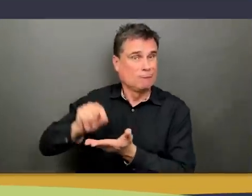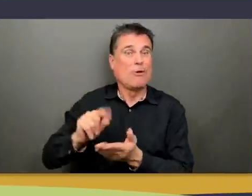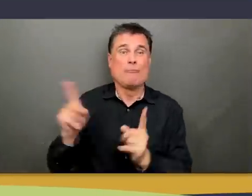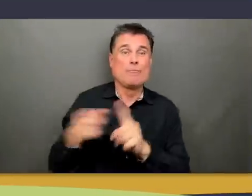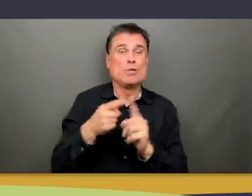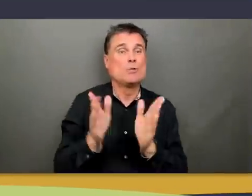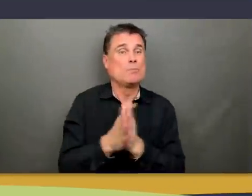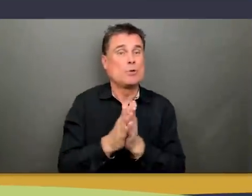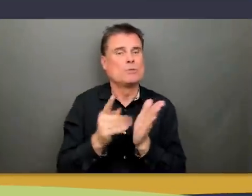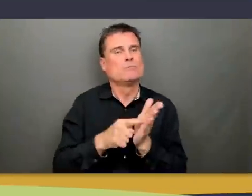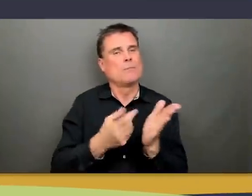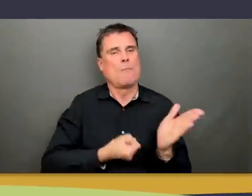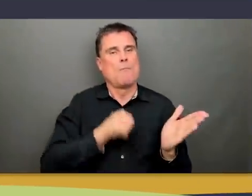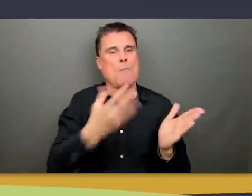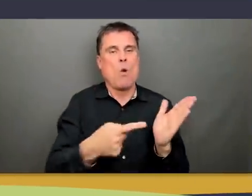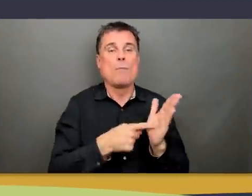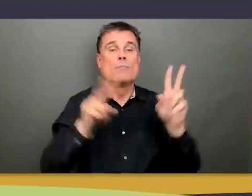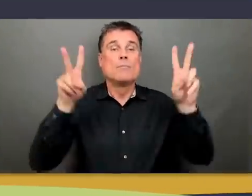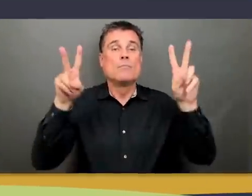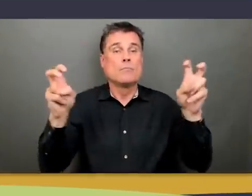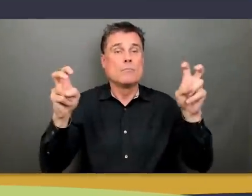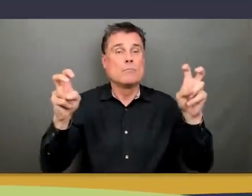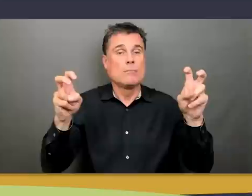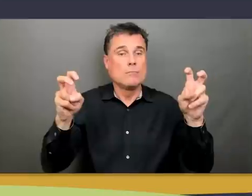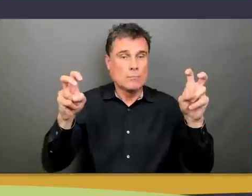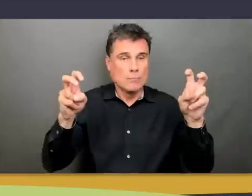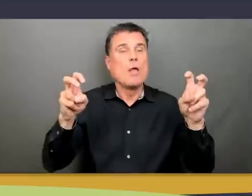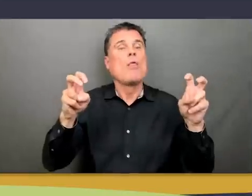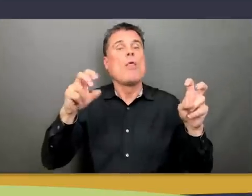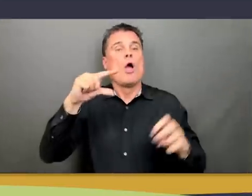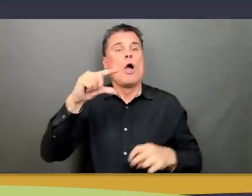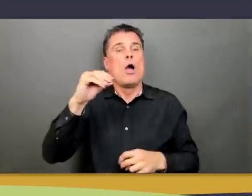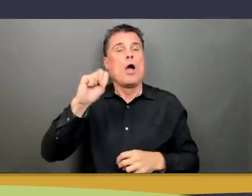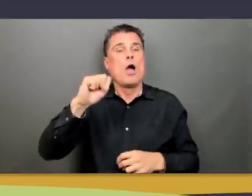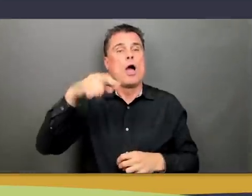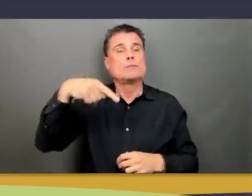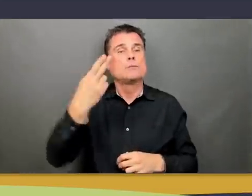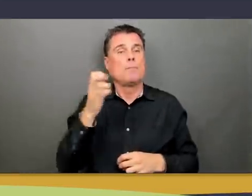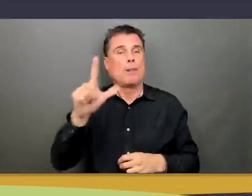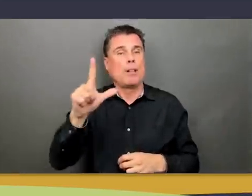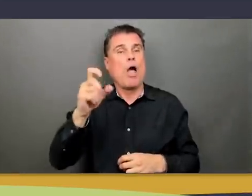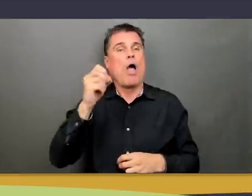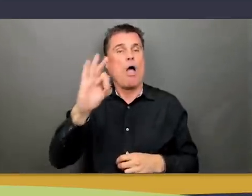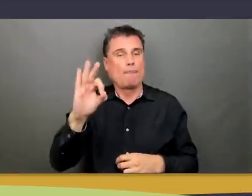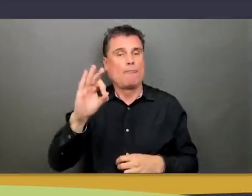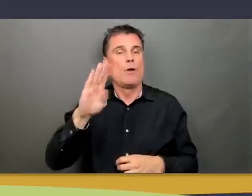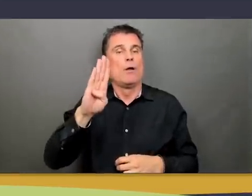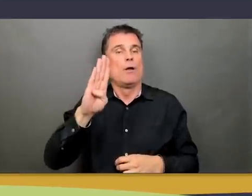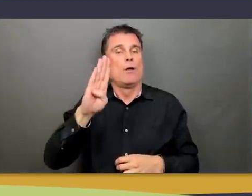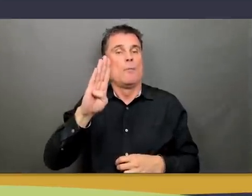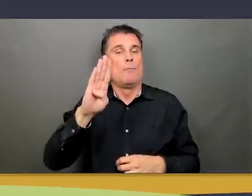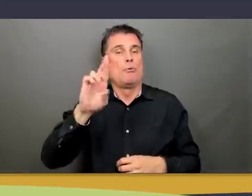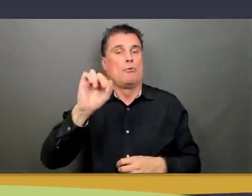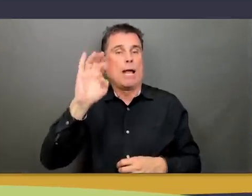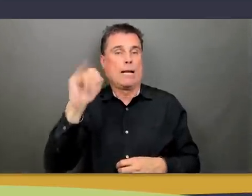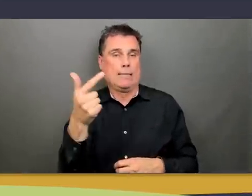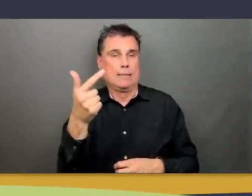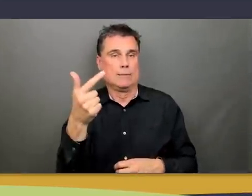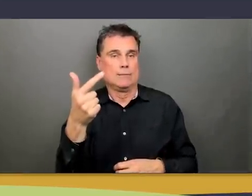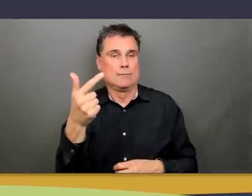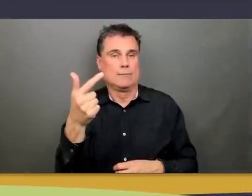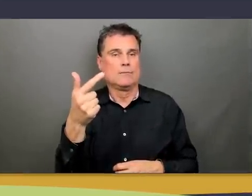The Gospel for Breaking, a poetry collection, draws up on her family history, queer